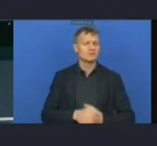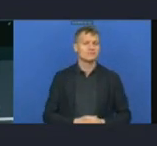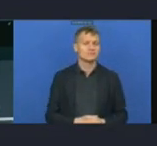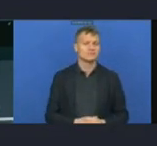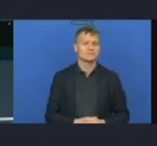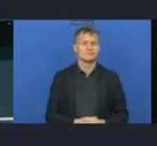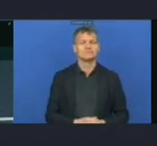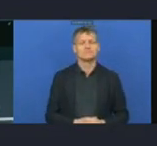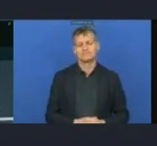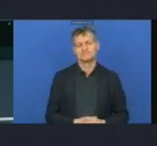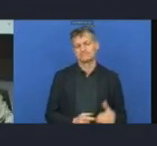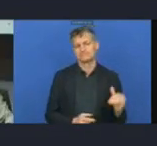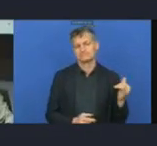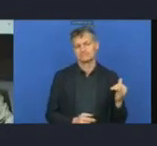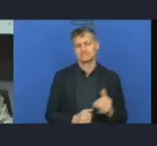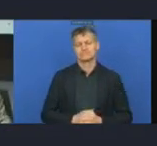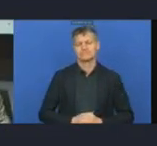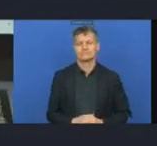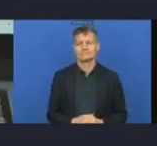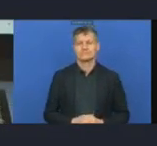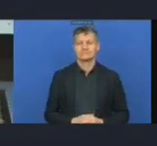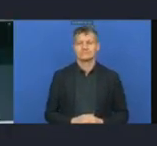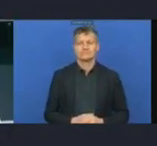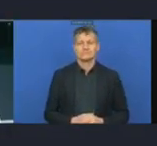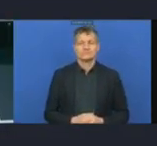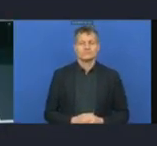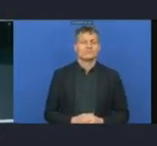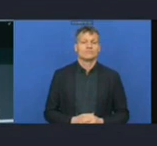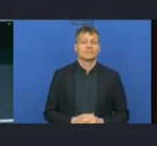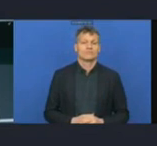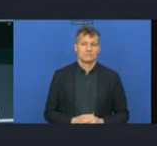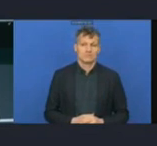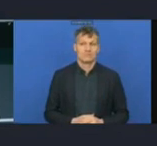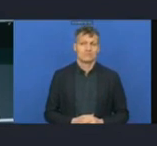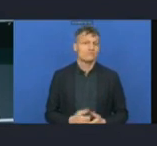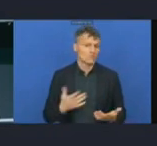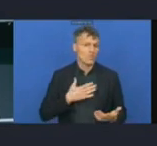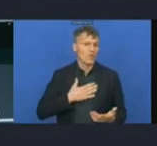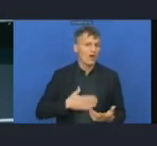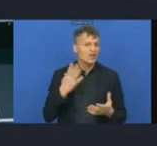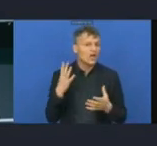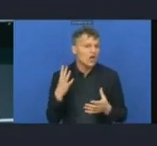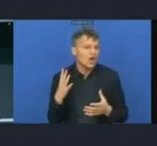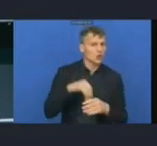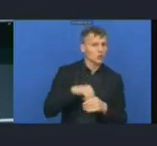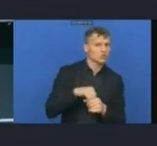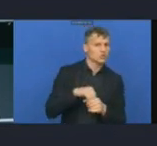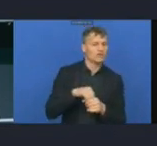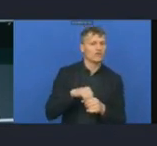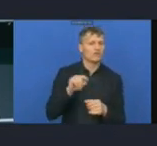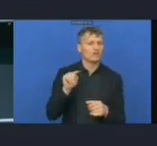Yes, sure. Indeed, the idea is to be inclusive towards these the organization